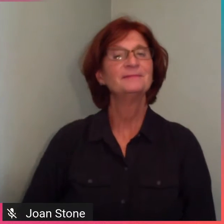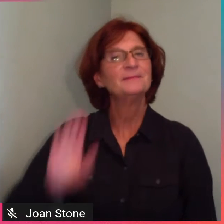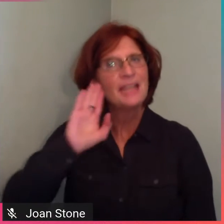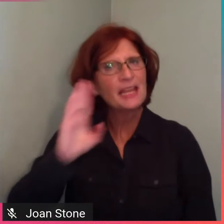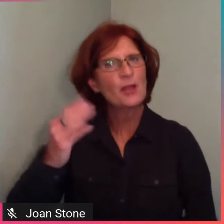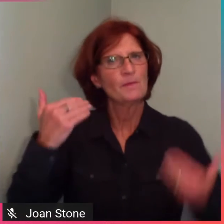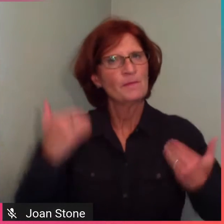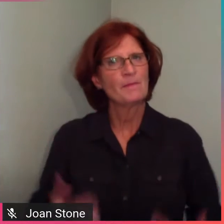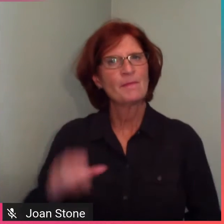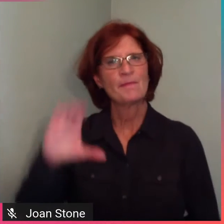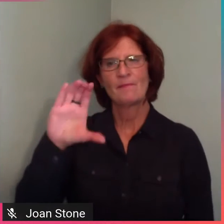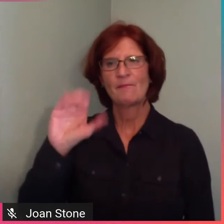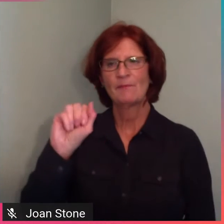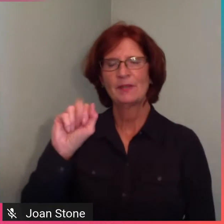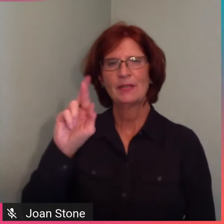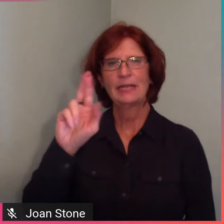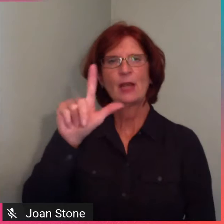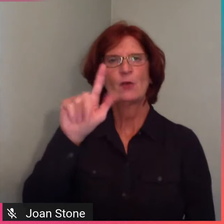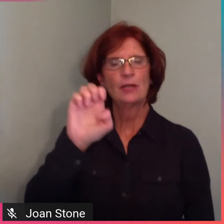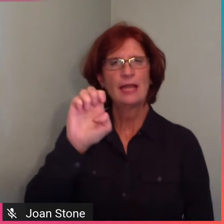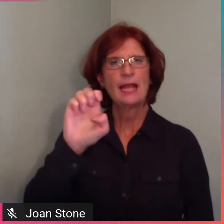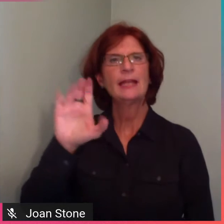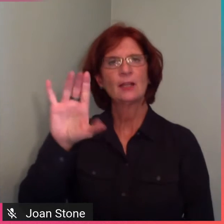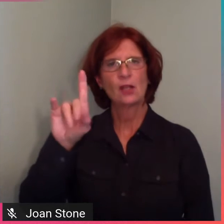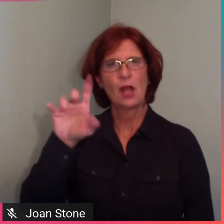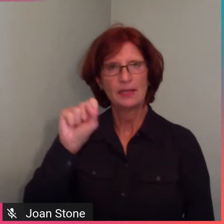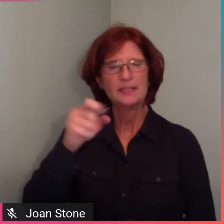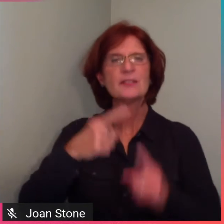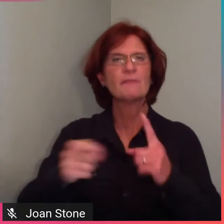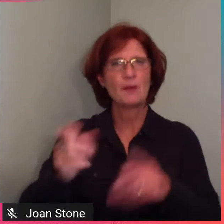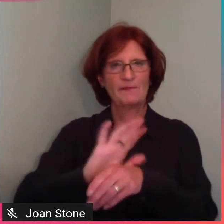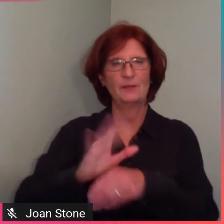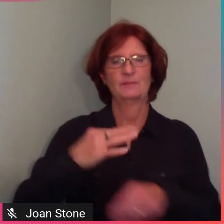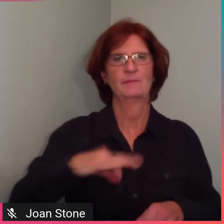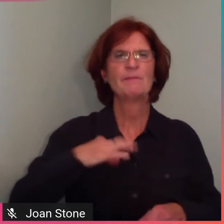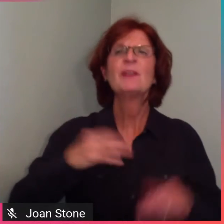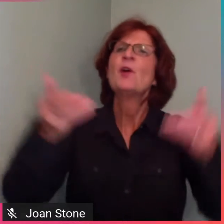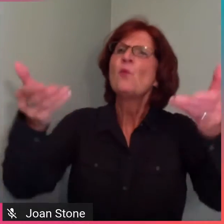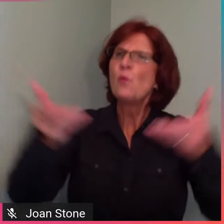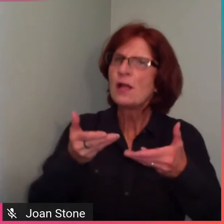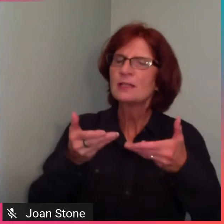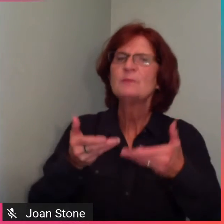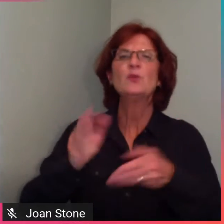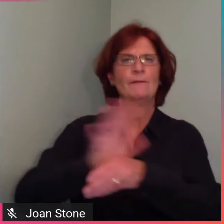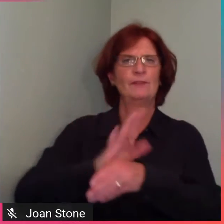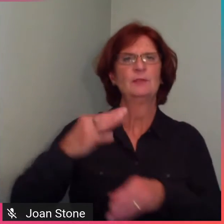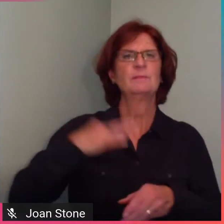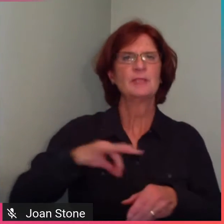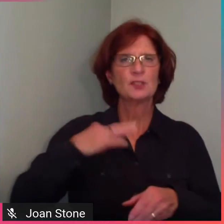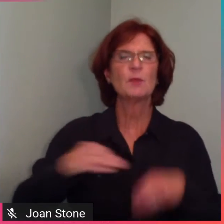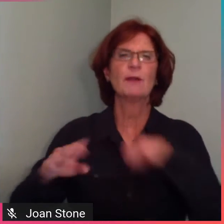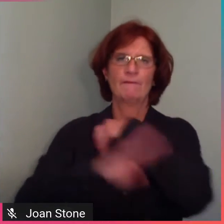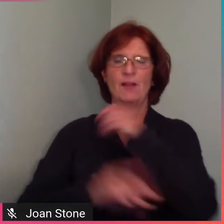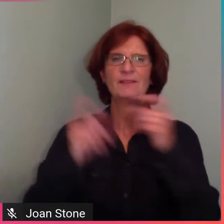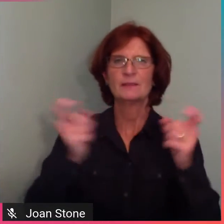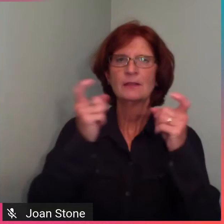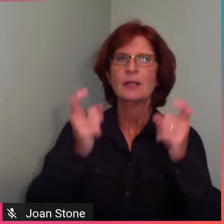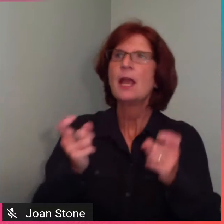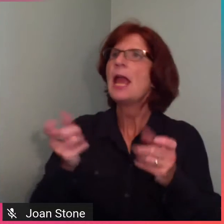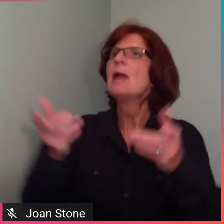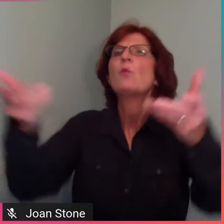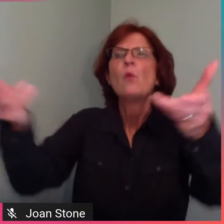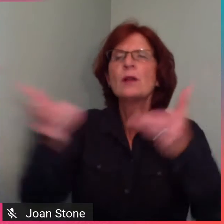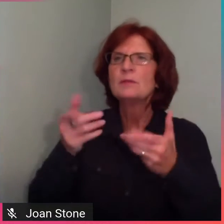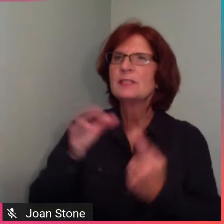Hello, I'm Caroline Collins from Film Pittsburgh. Welcome to the Film Pittsburgh Fall Festival, and welcome to this very